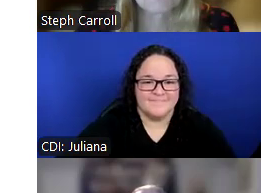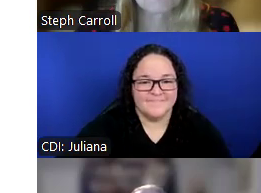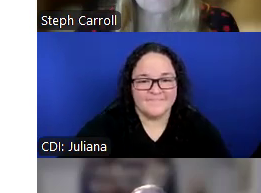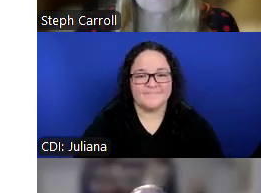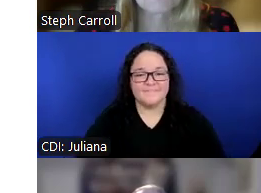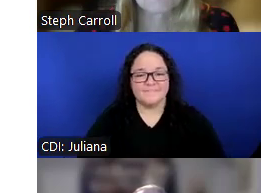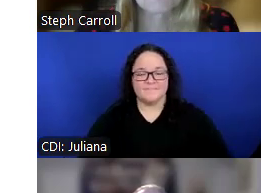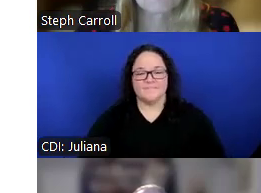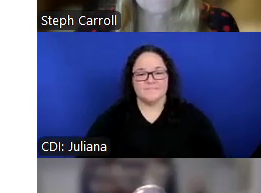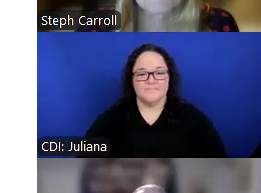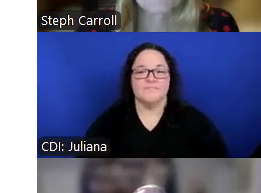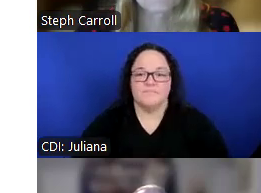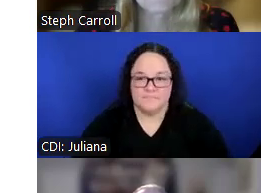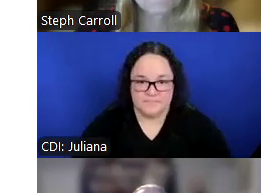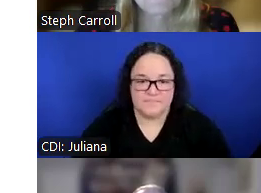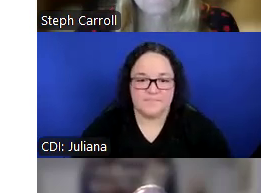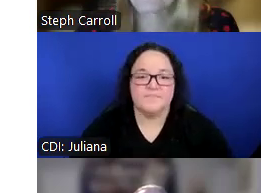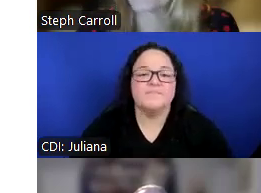Perfect, thank you.